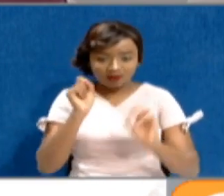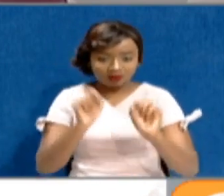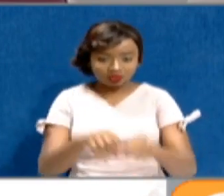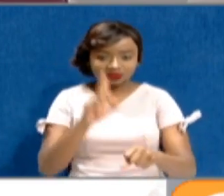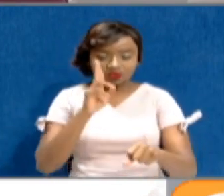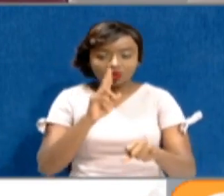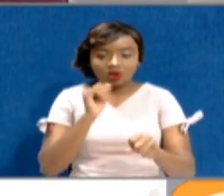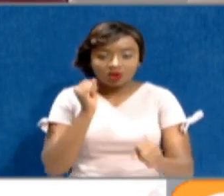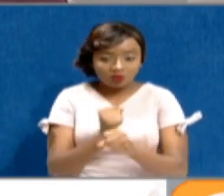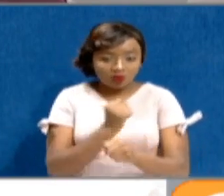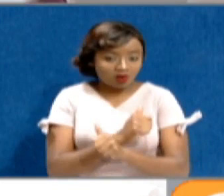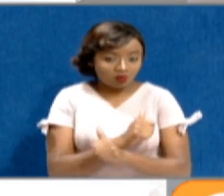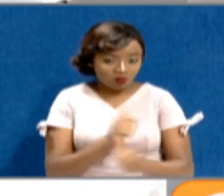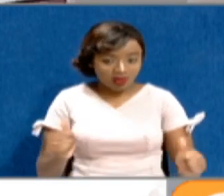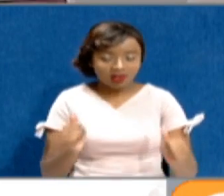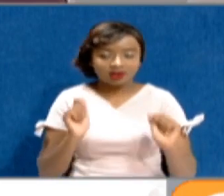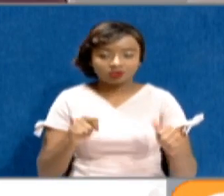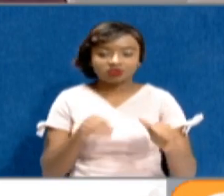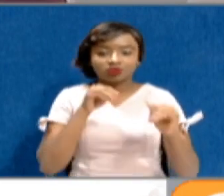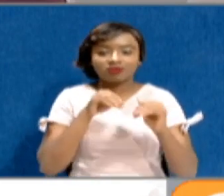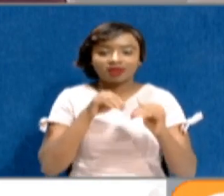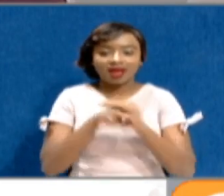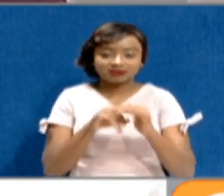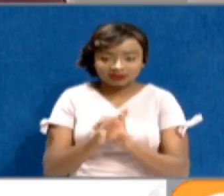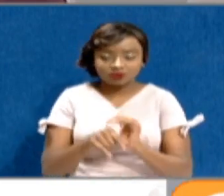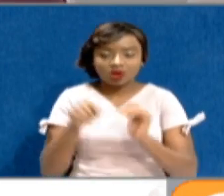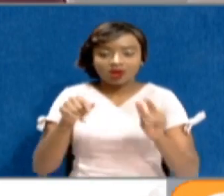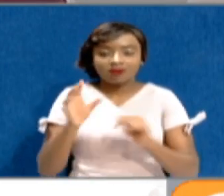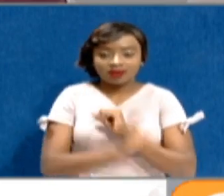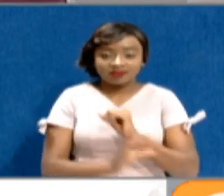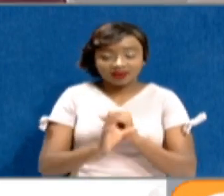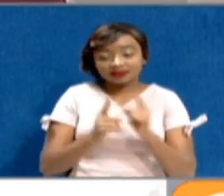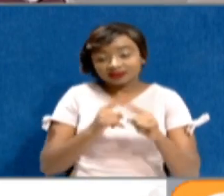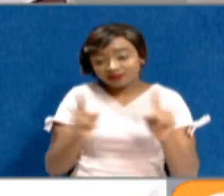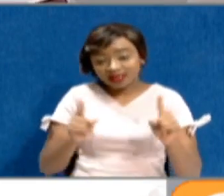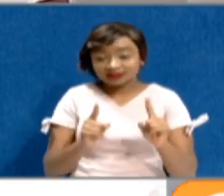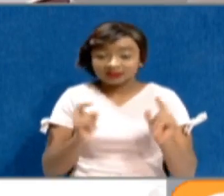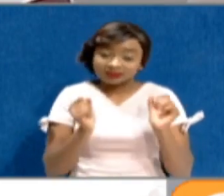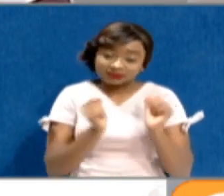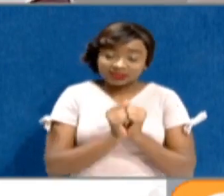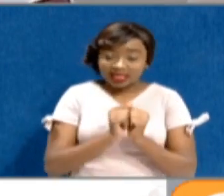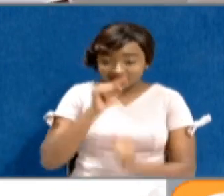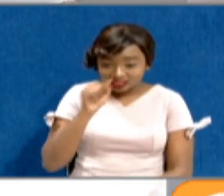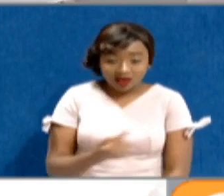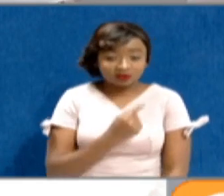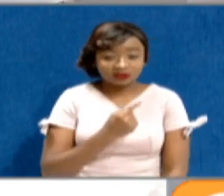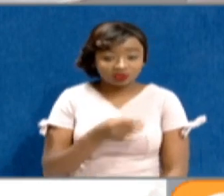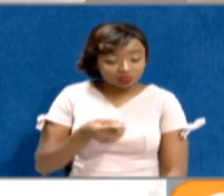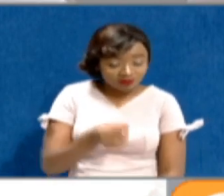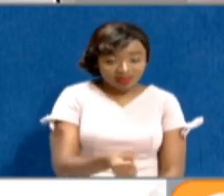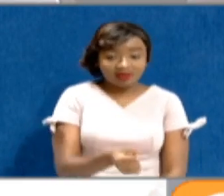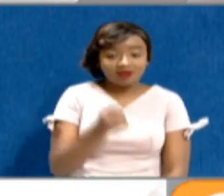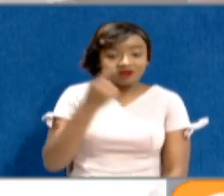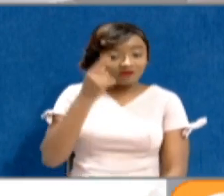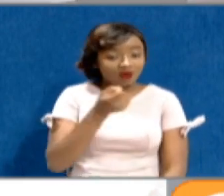available here in the country or on the continent, perhaps soon, but at the cost of 8, maybe 10,000 for a dose, and that is just